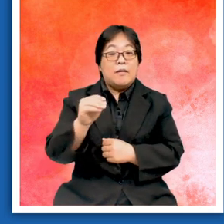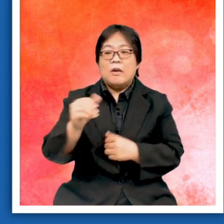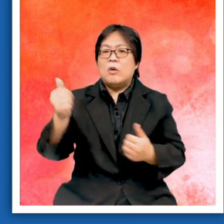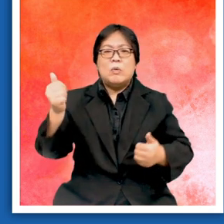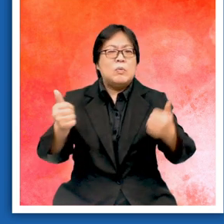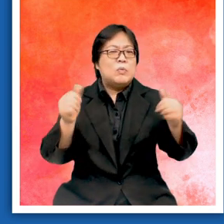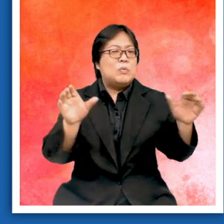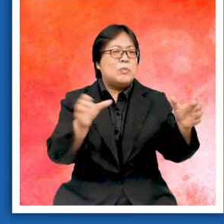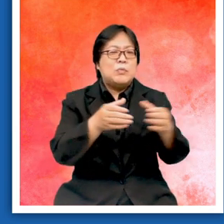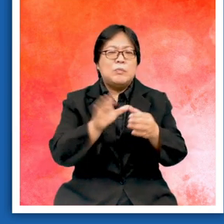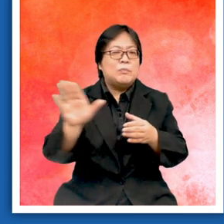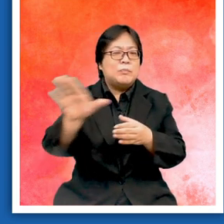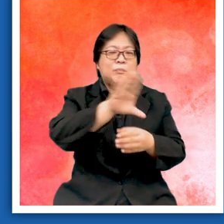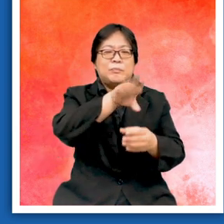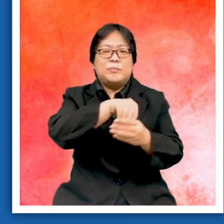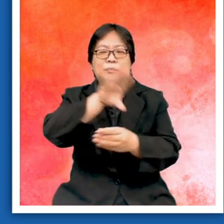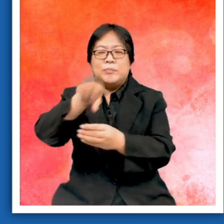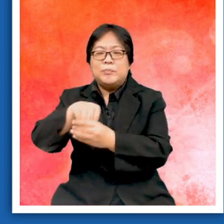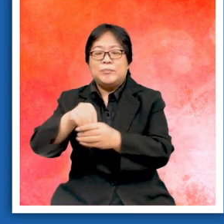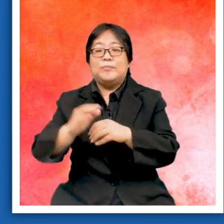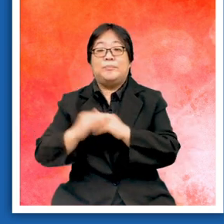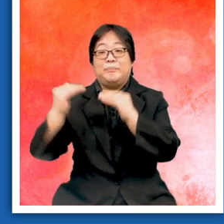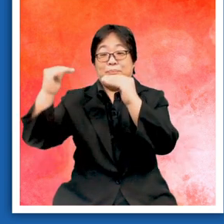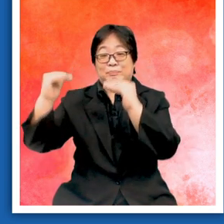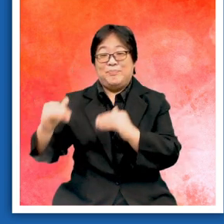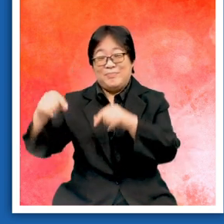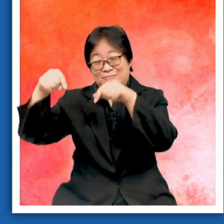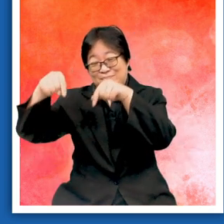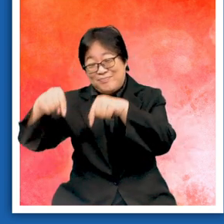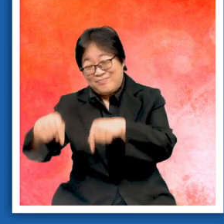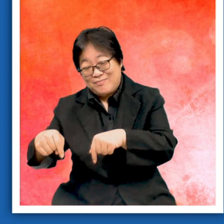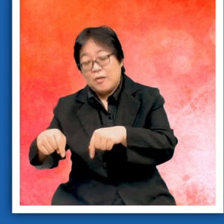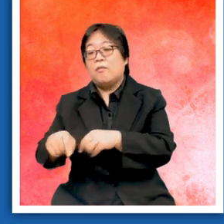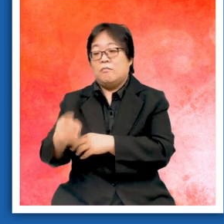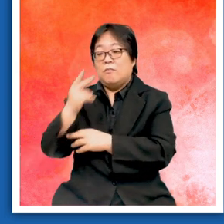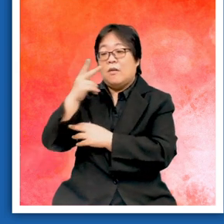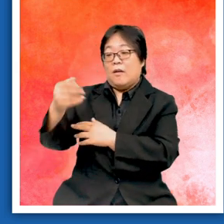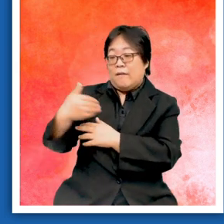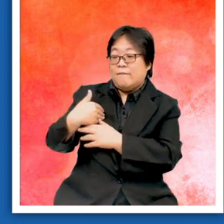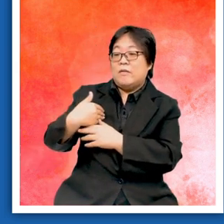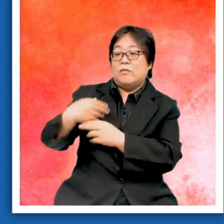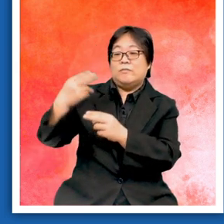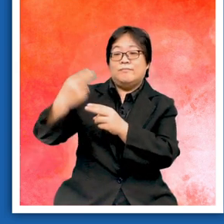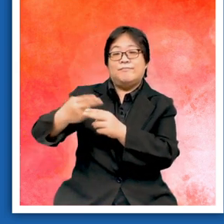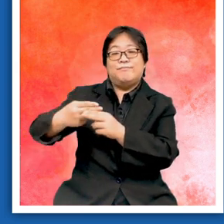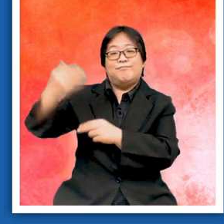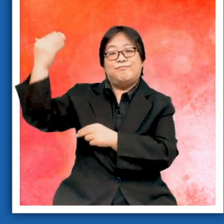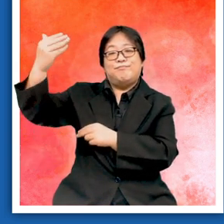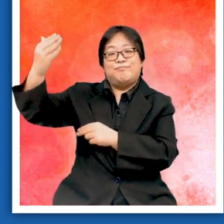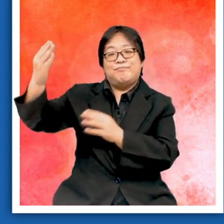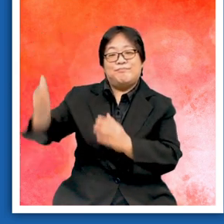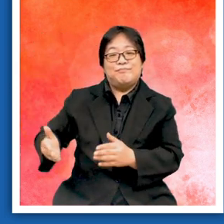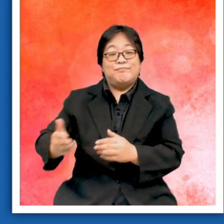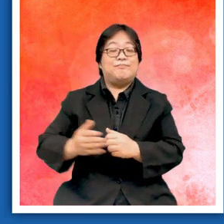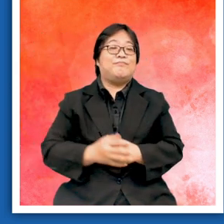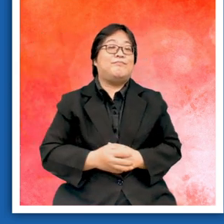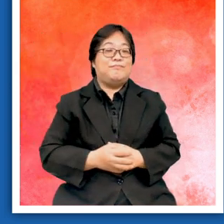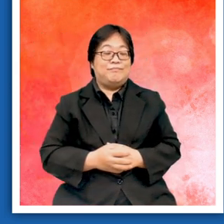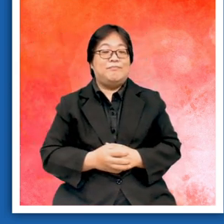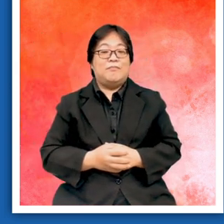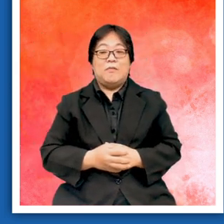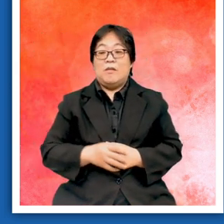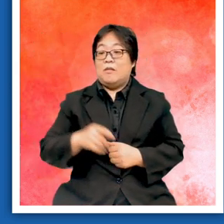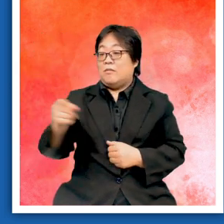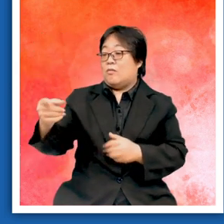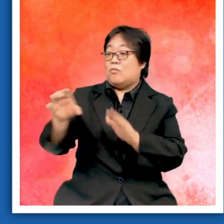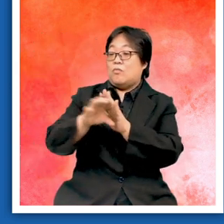group you are in. Down below, for each course, you will see the list of instructor. For this